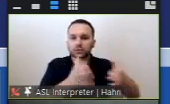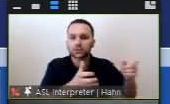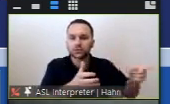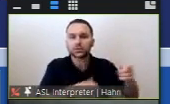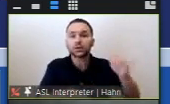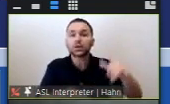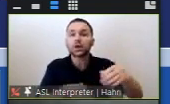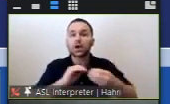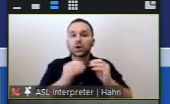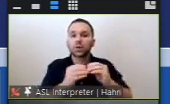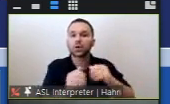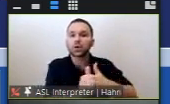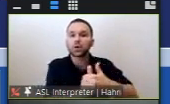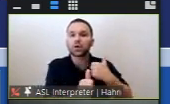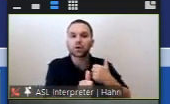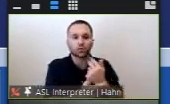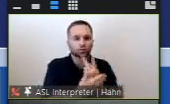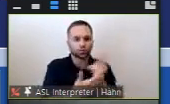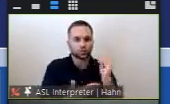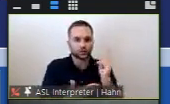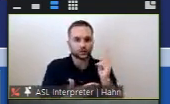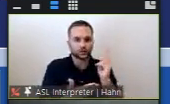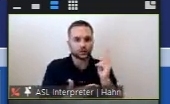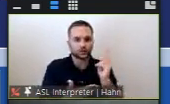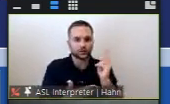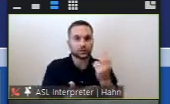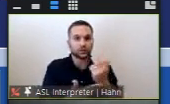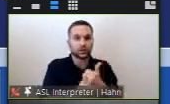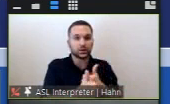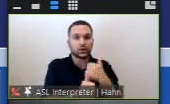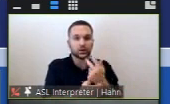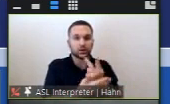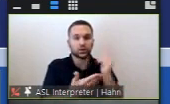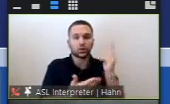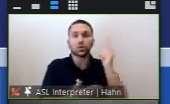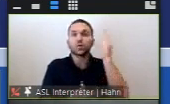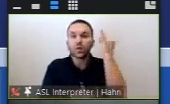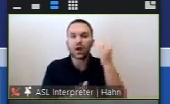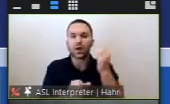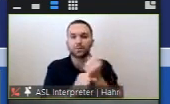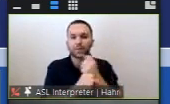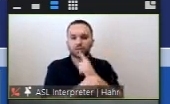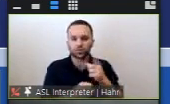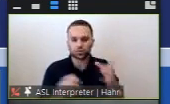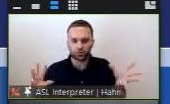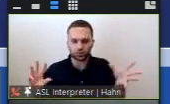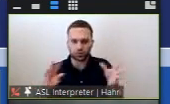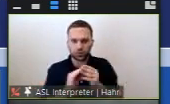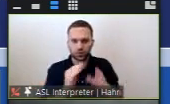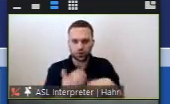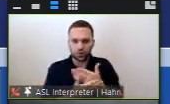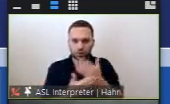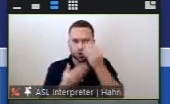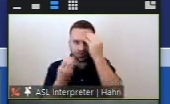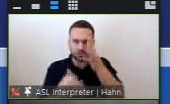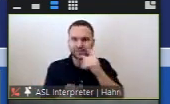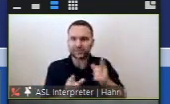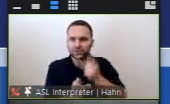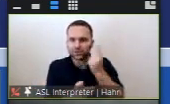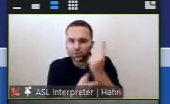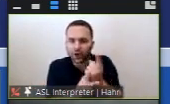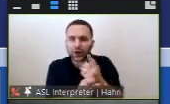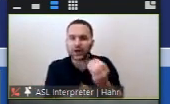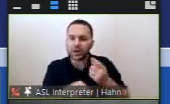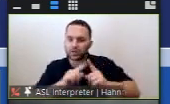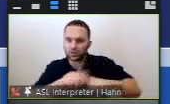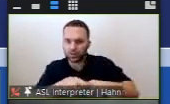lagged by 2 weeks. And again, lagged by 2 weeks to make sure that data is complete and reliable data for you to interpret. Similar to that